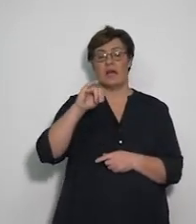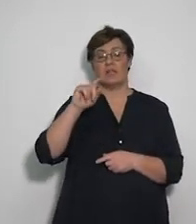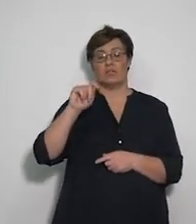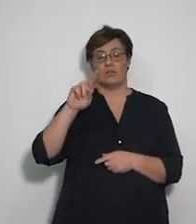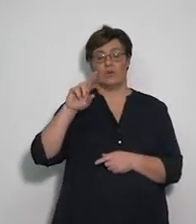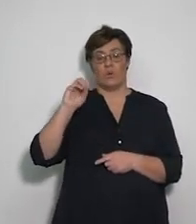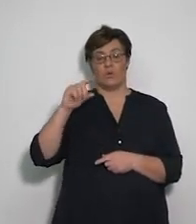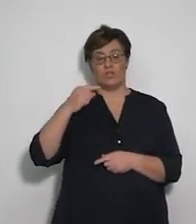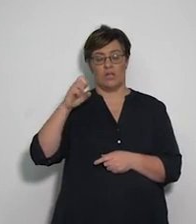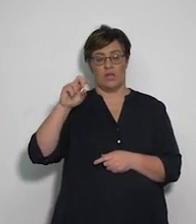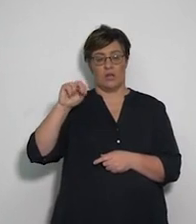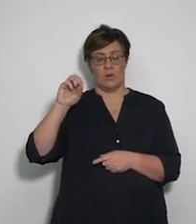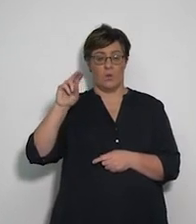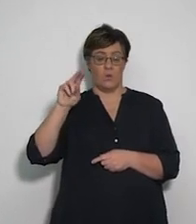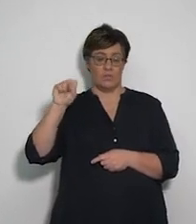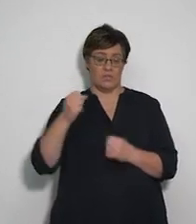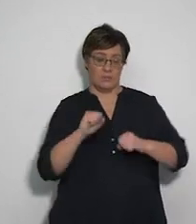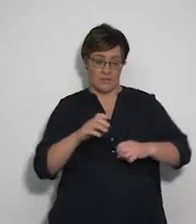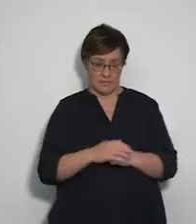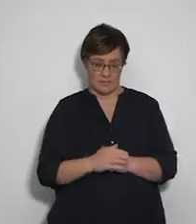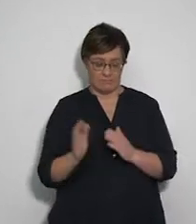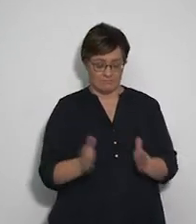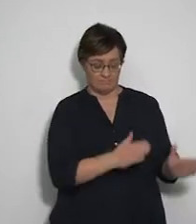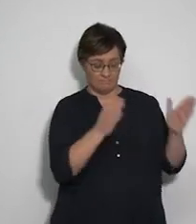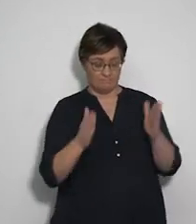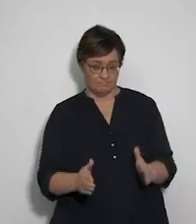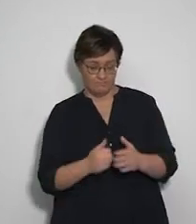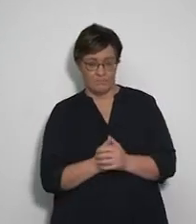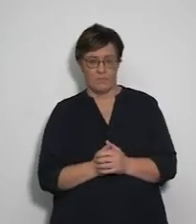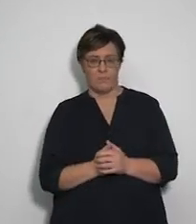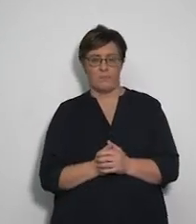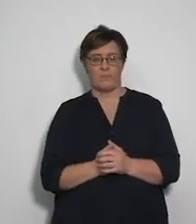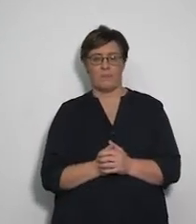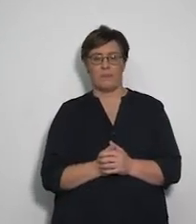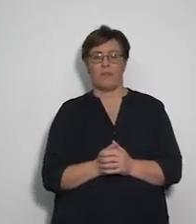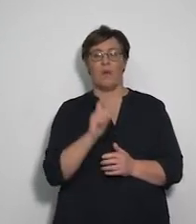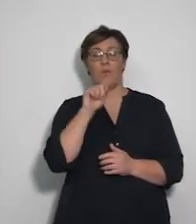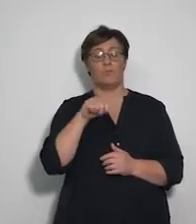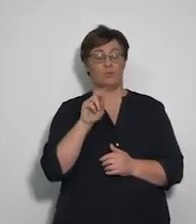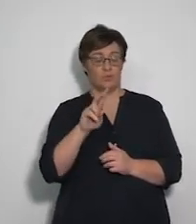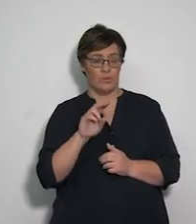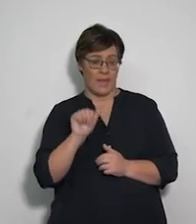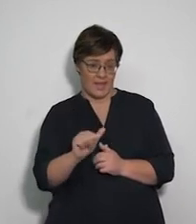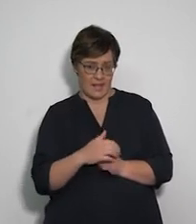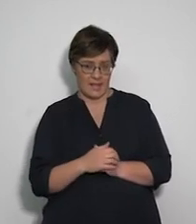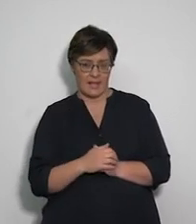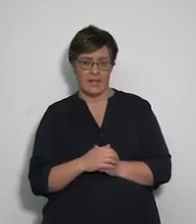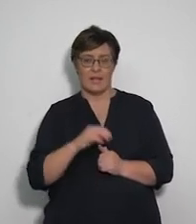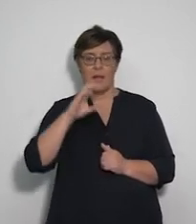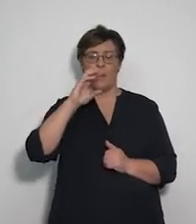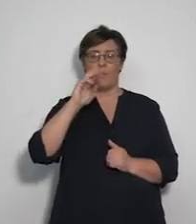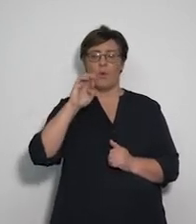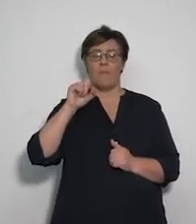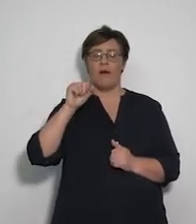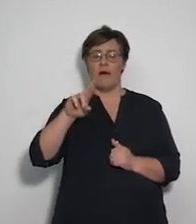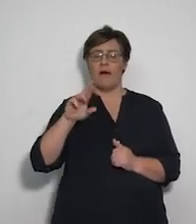nitrogenous base. Okay, let's continue with this question. A, 1.2, monomer